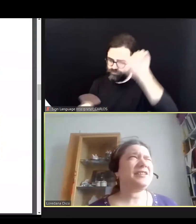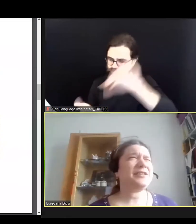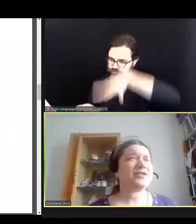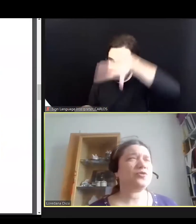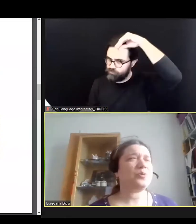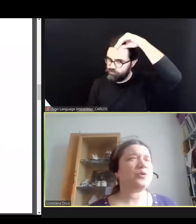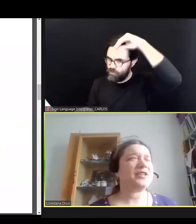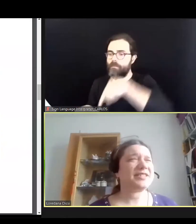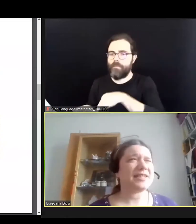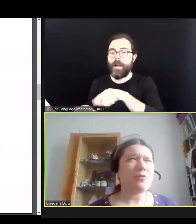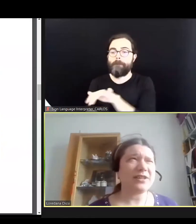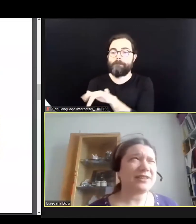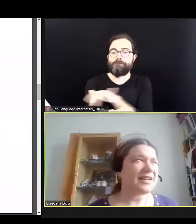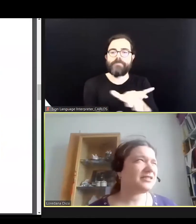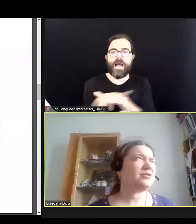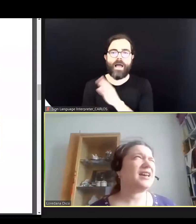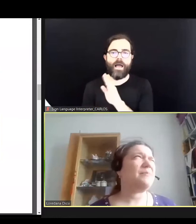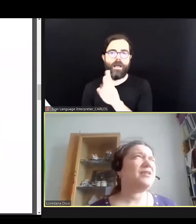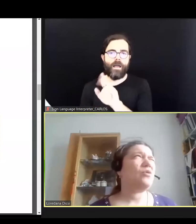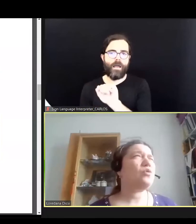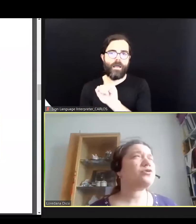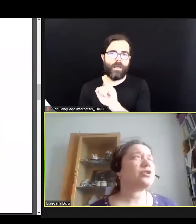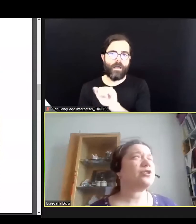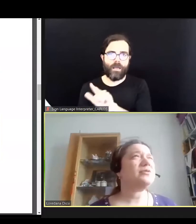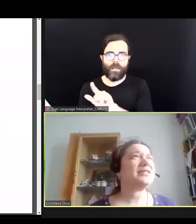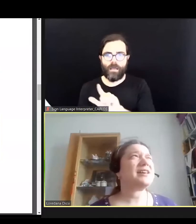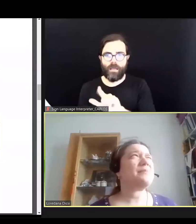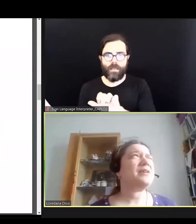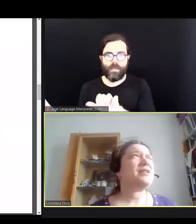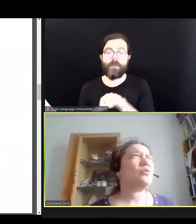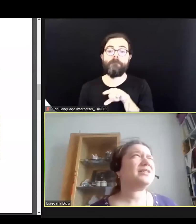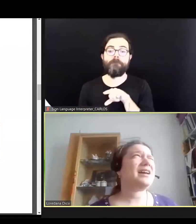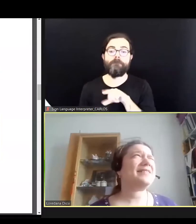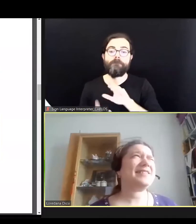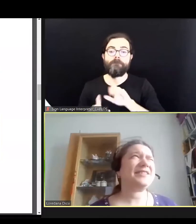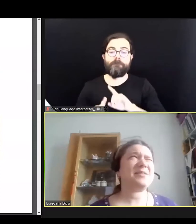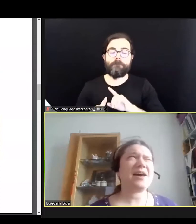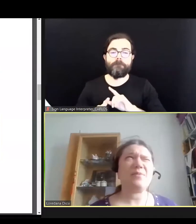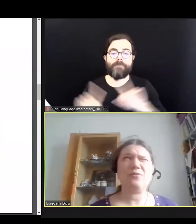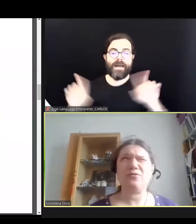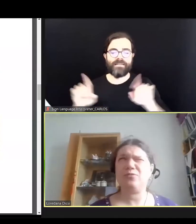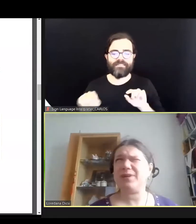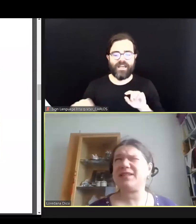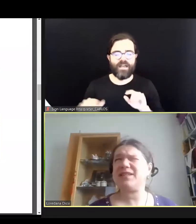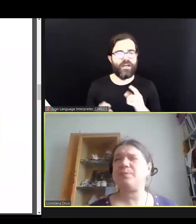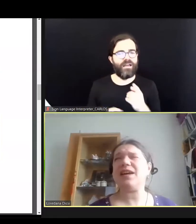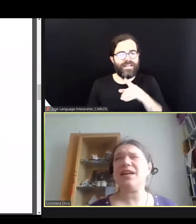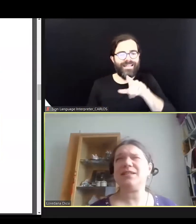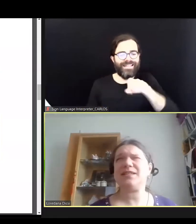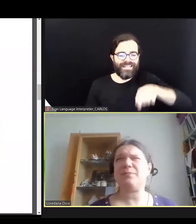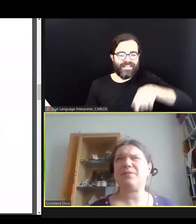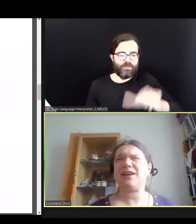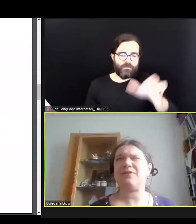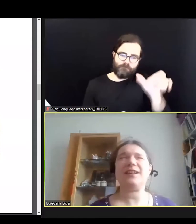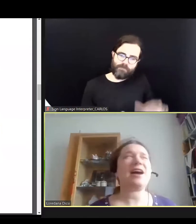stories of such things. And this is very essential. If you want